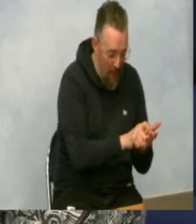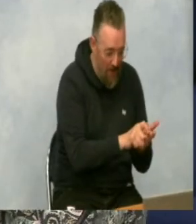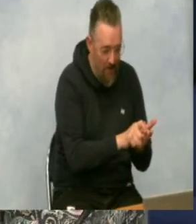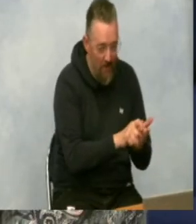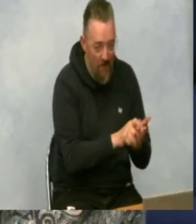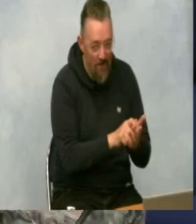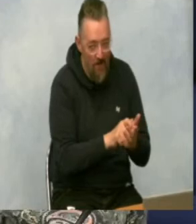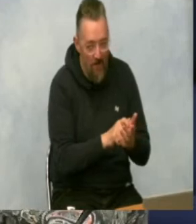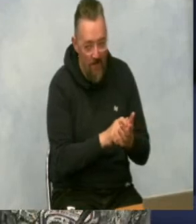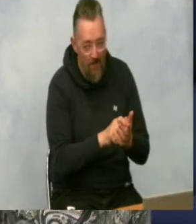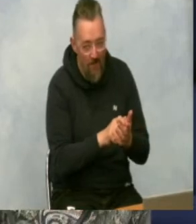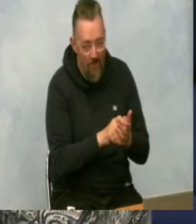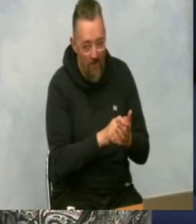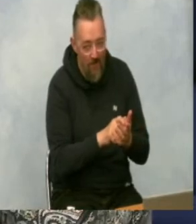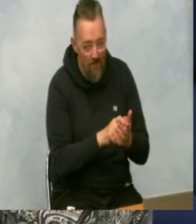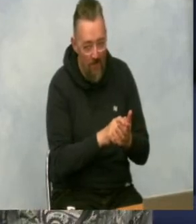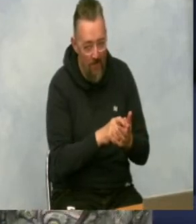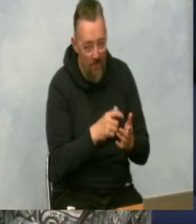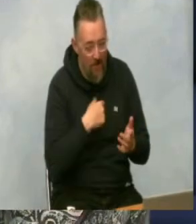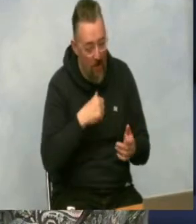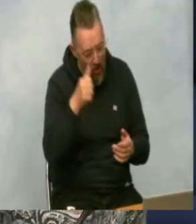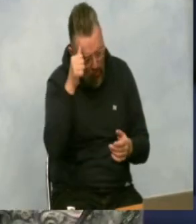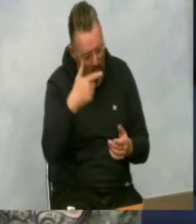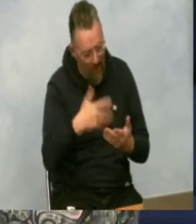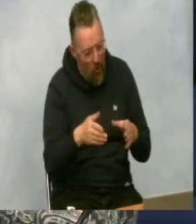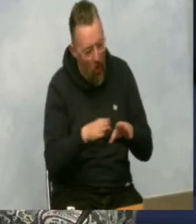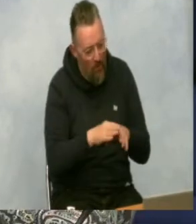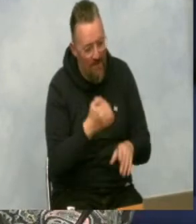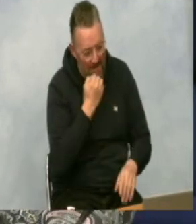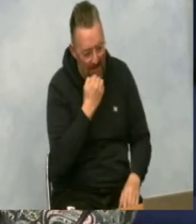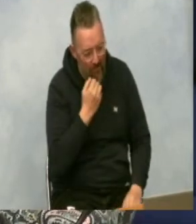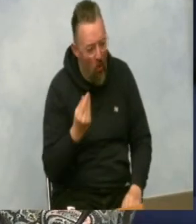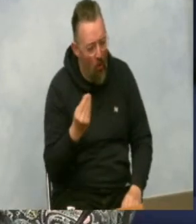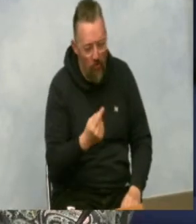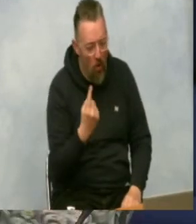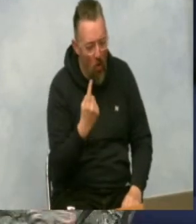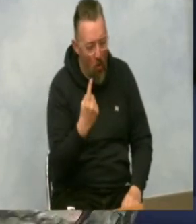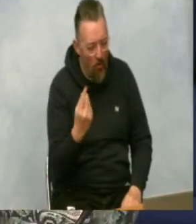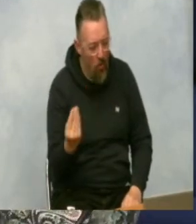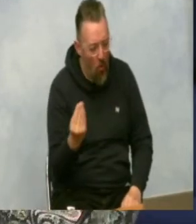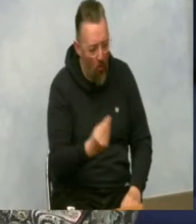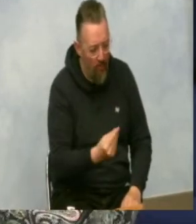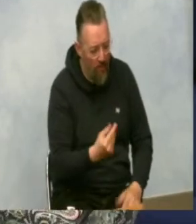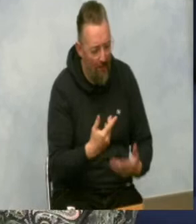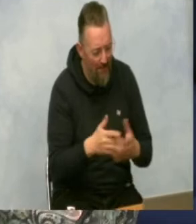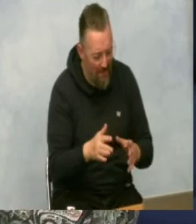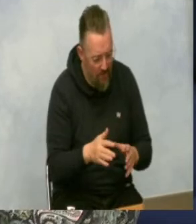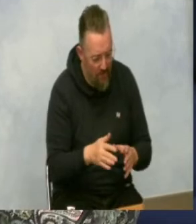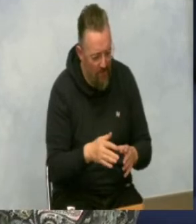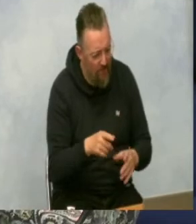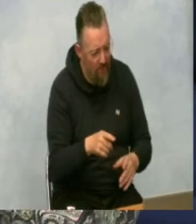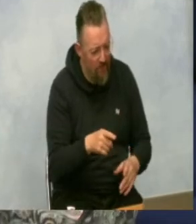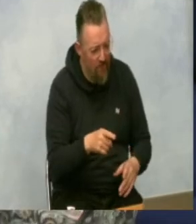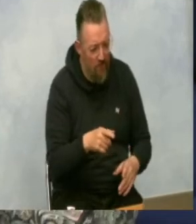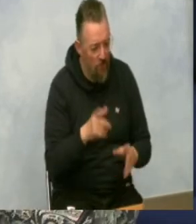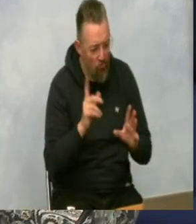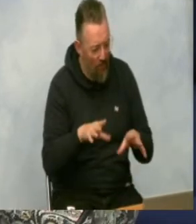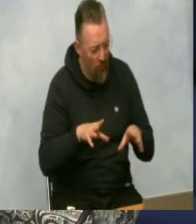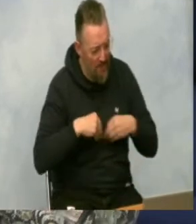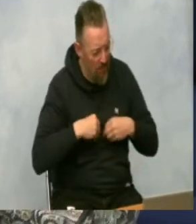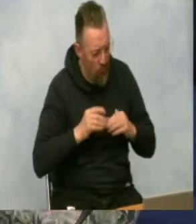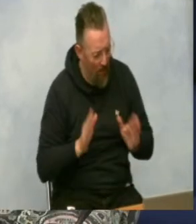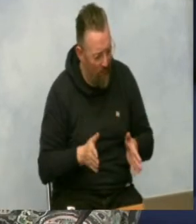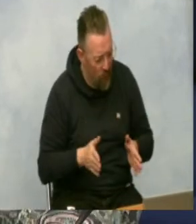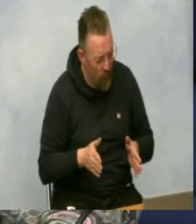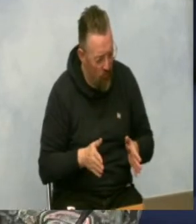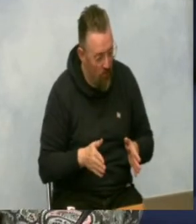buyer. And I know there was a closing date for offers and only one offer was received, but you don't have to accept that offer.